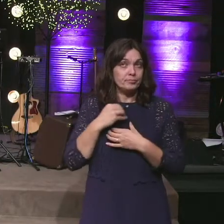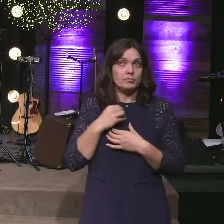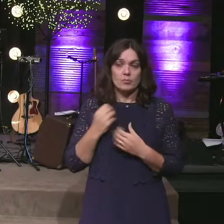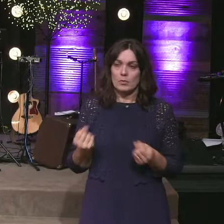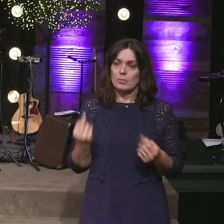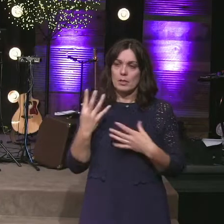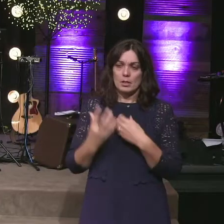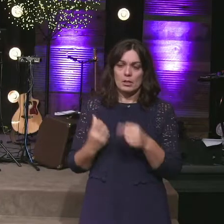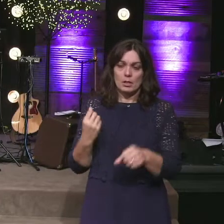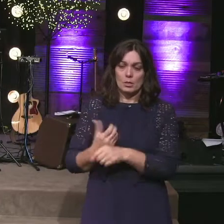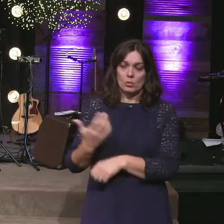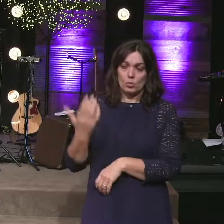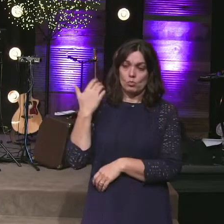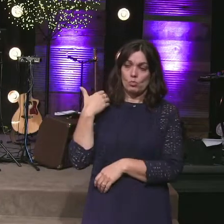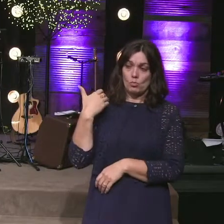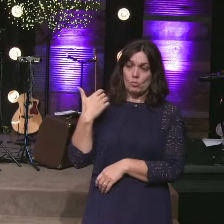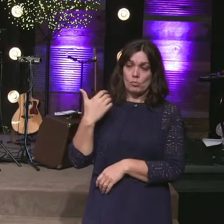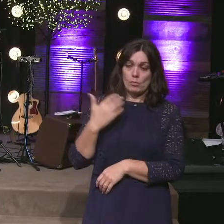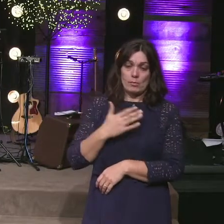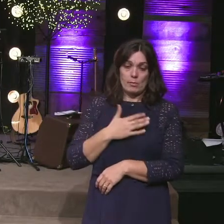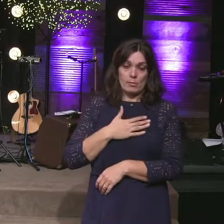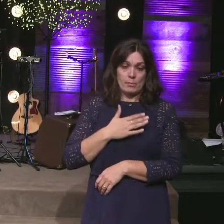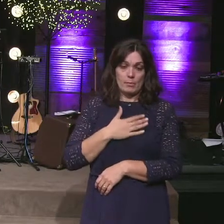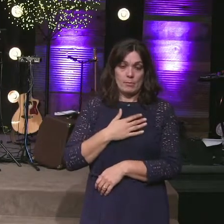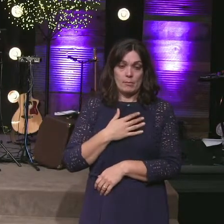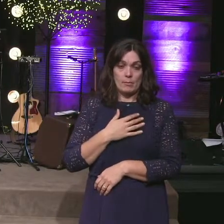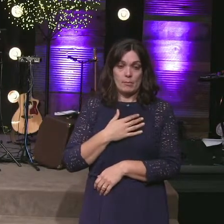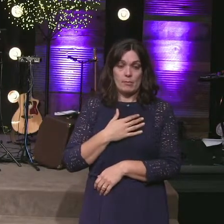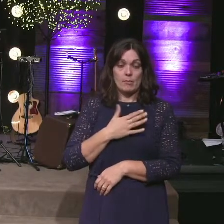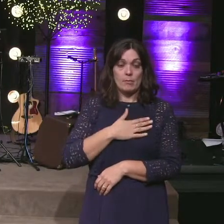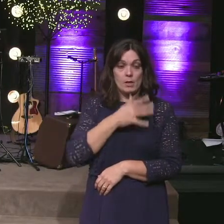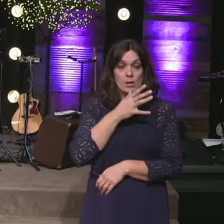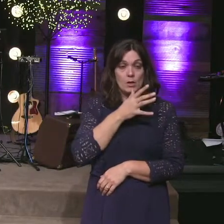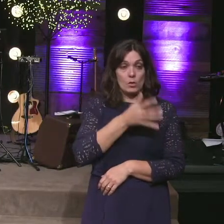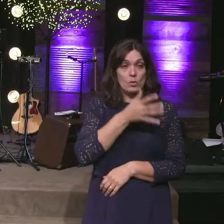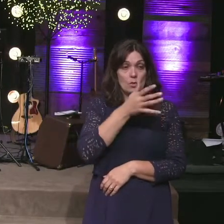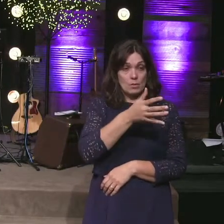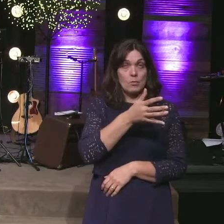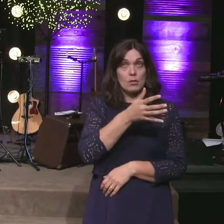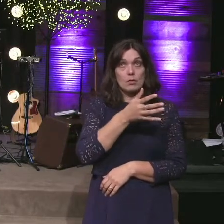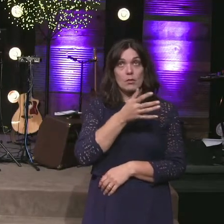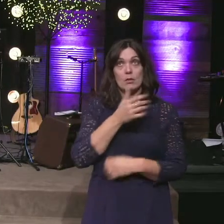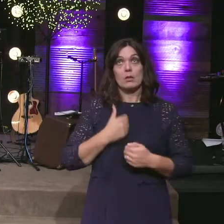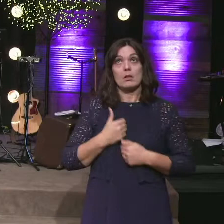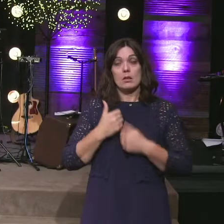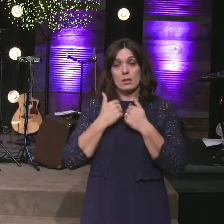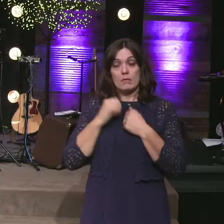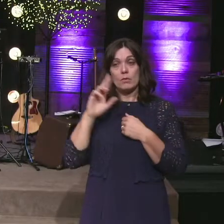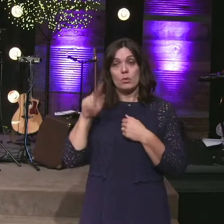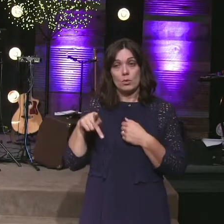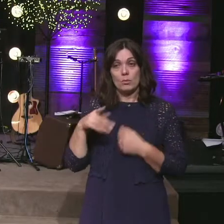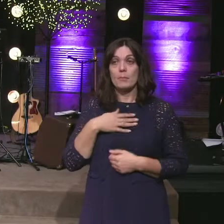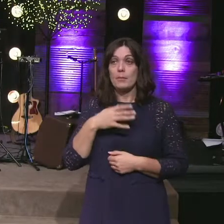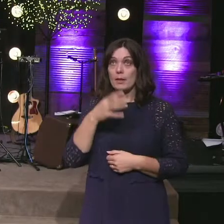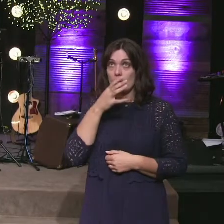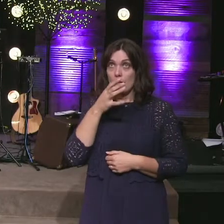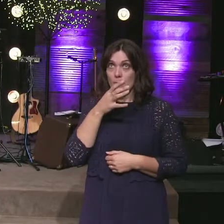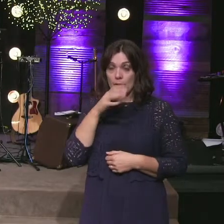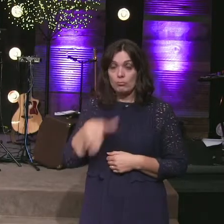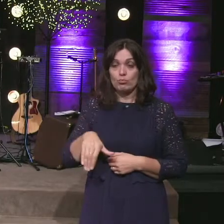I was driving I took my grandma up to her house in the UP. My mom is from Escanaba,